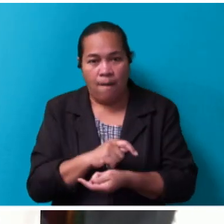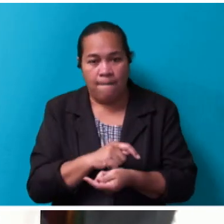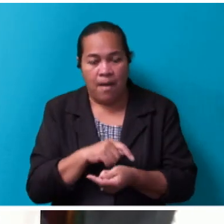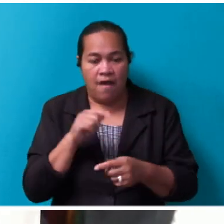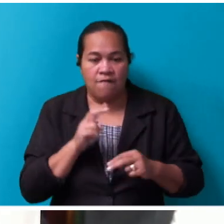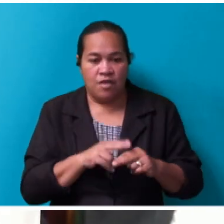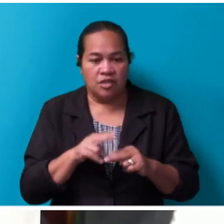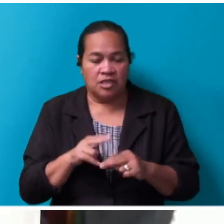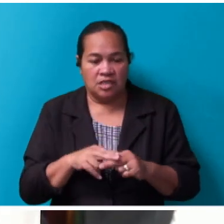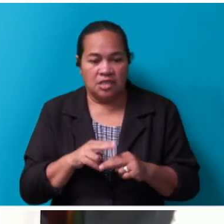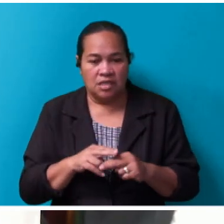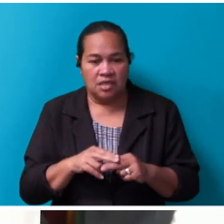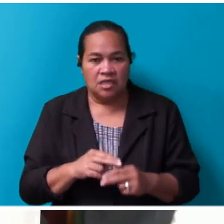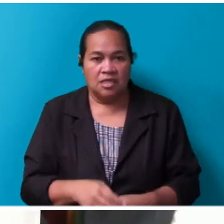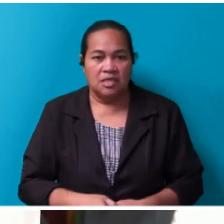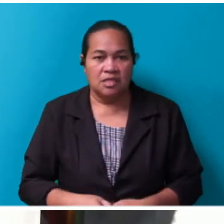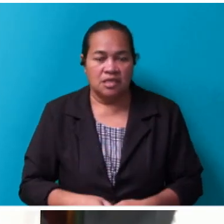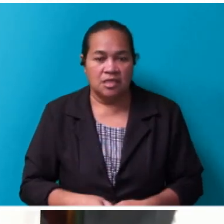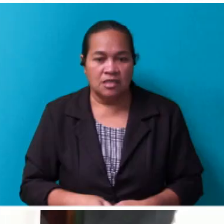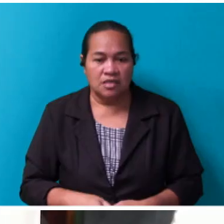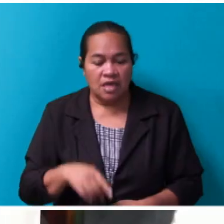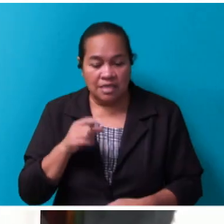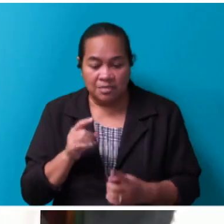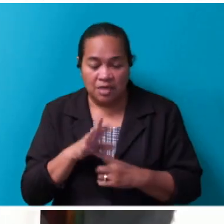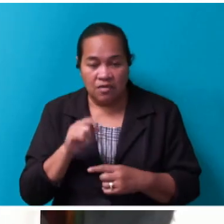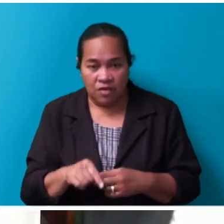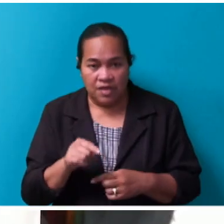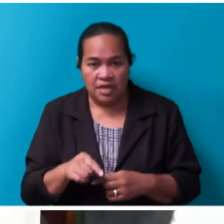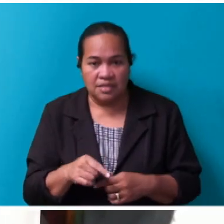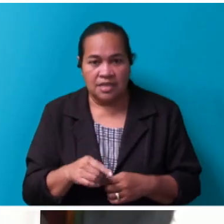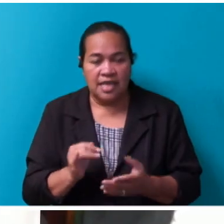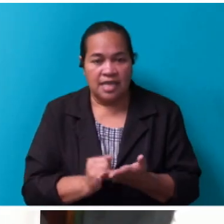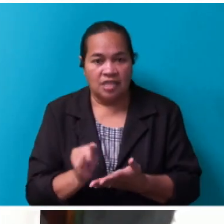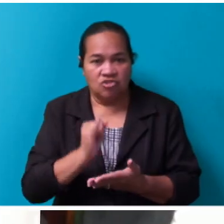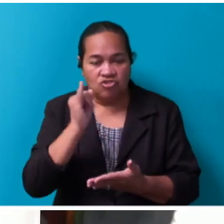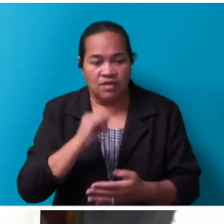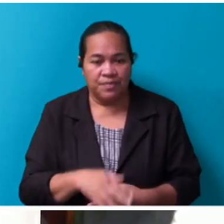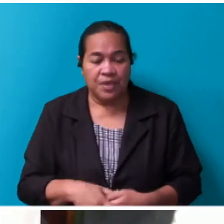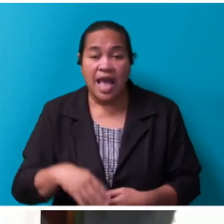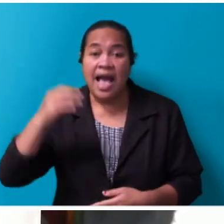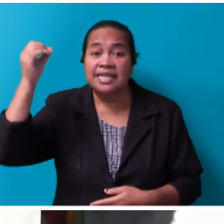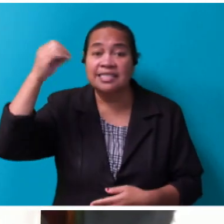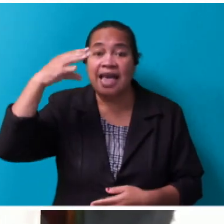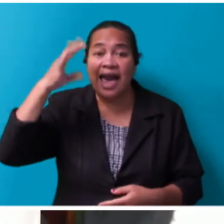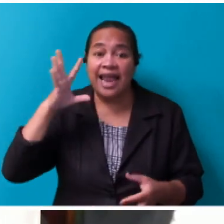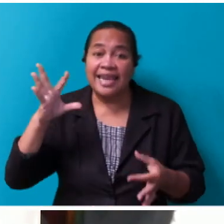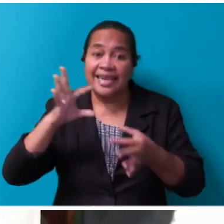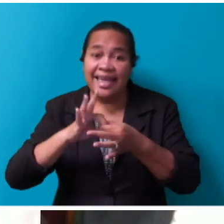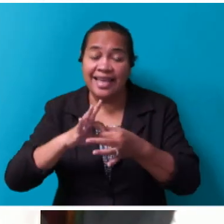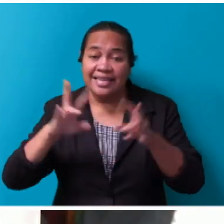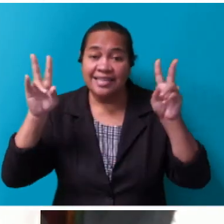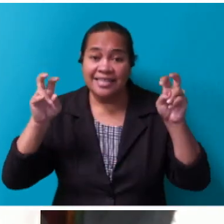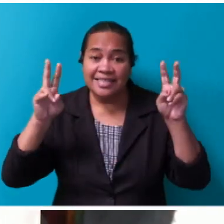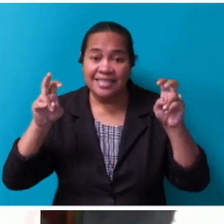as the destination in terms of this industry. Of course, there's Starlink as well that is now adding